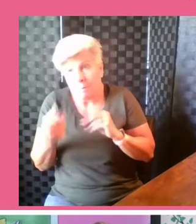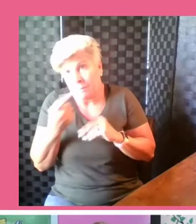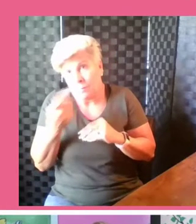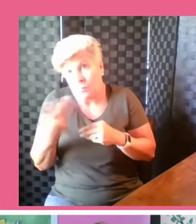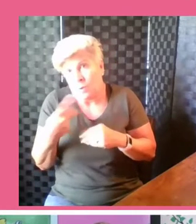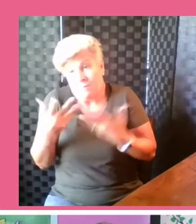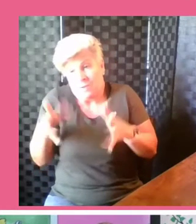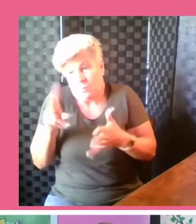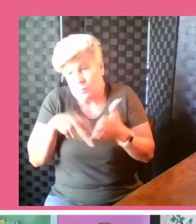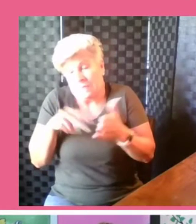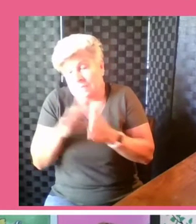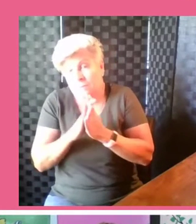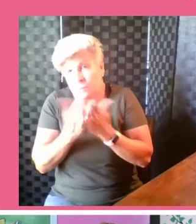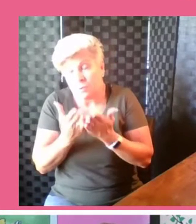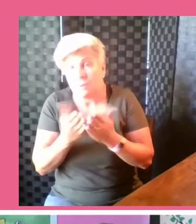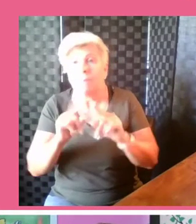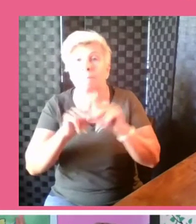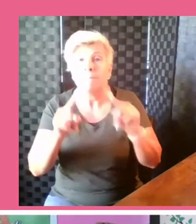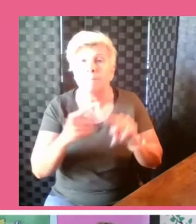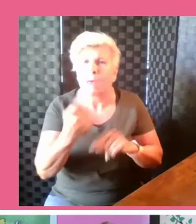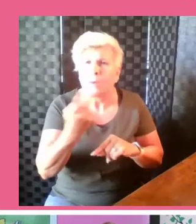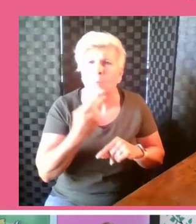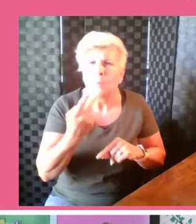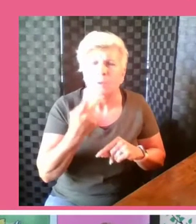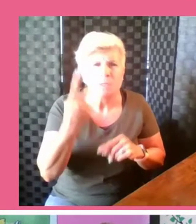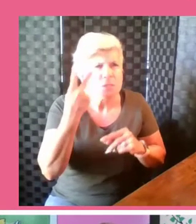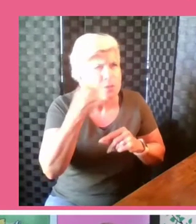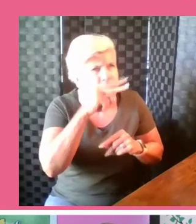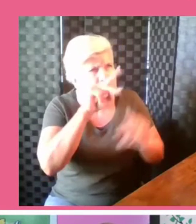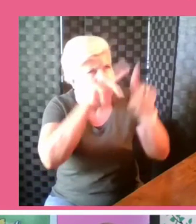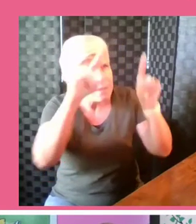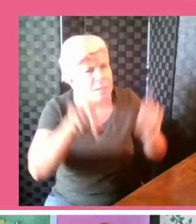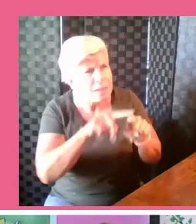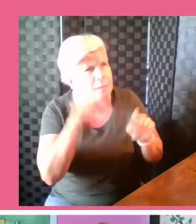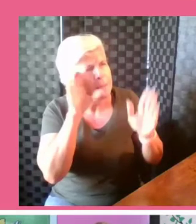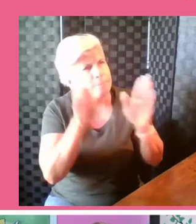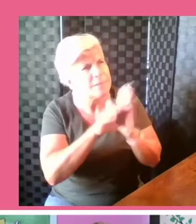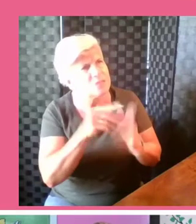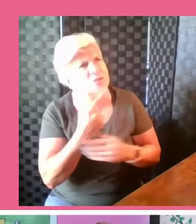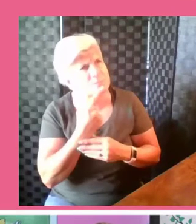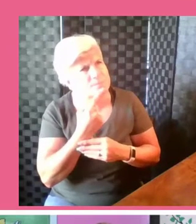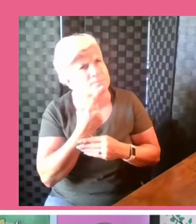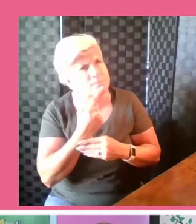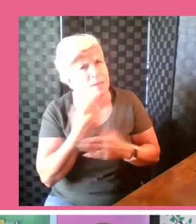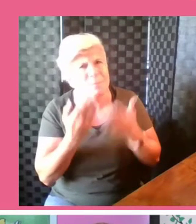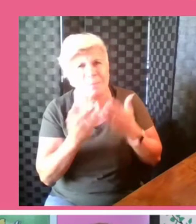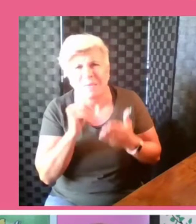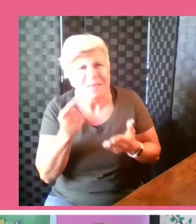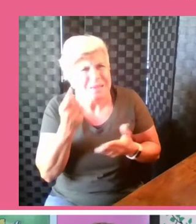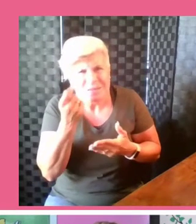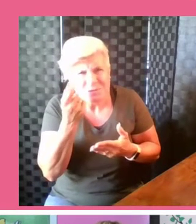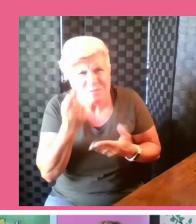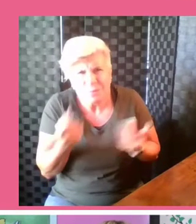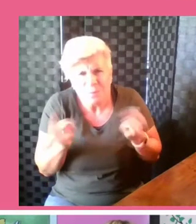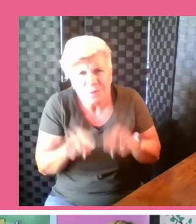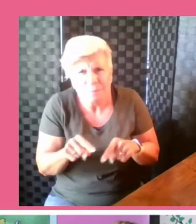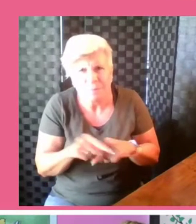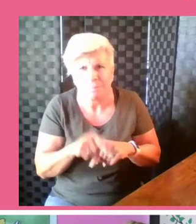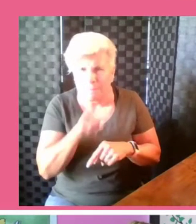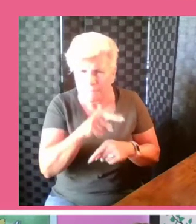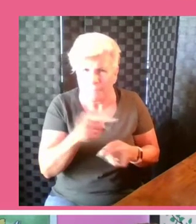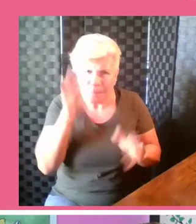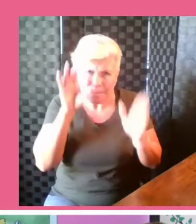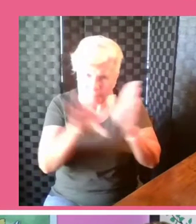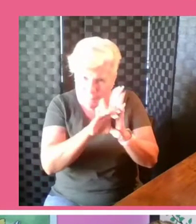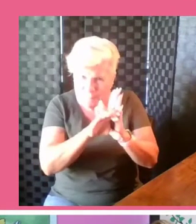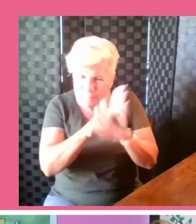because we've read it a couple times. But if we're just looking at the pictures, we might not know what's going on. So in this picture